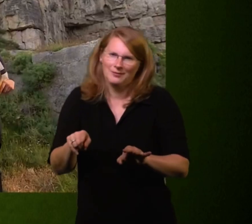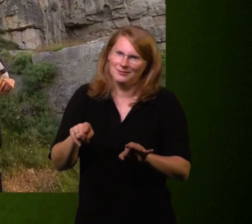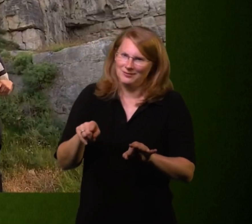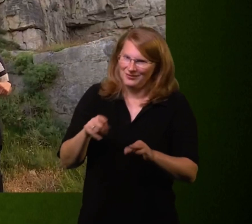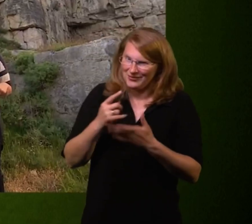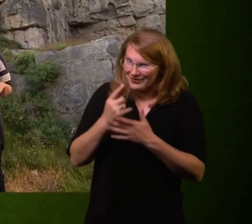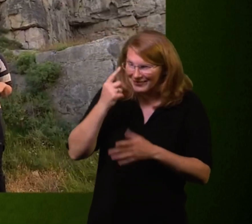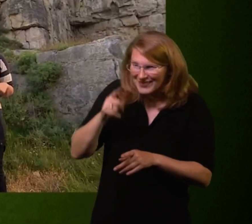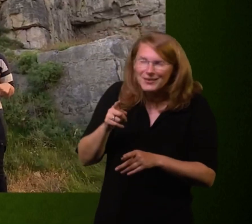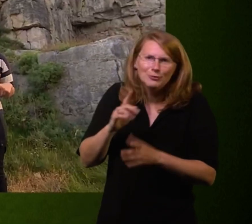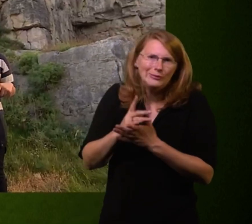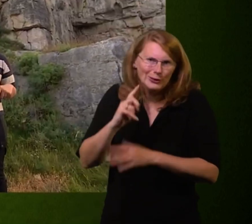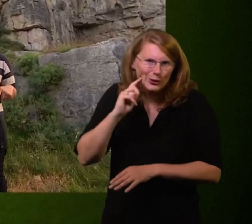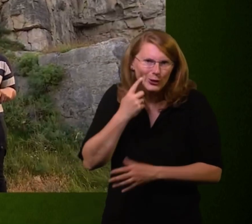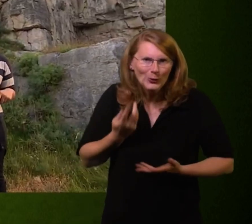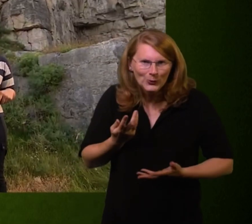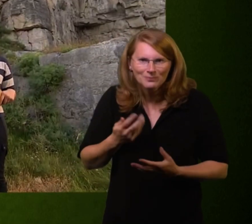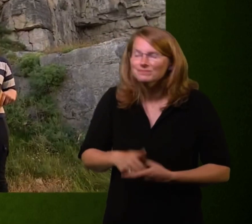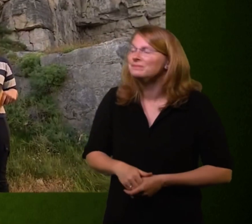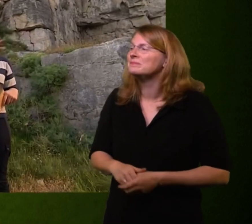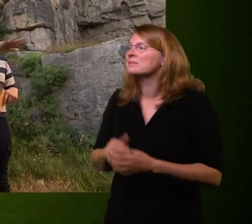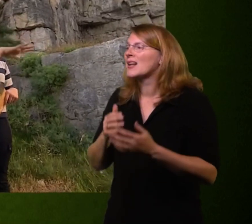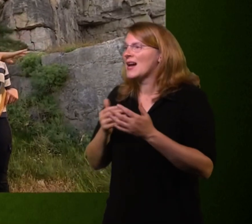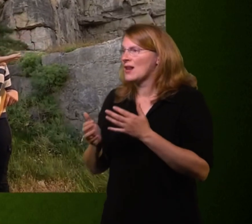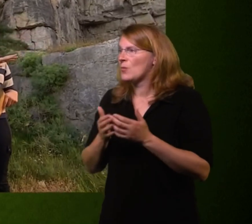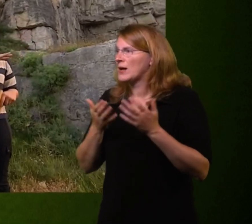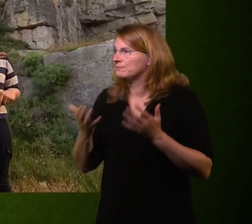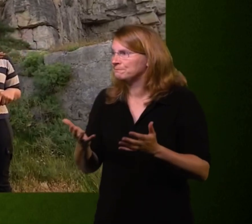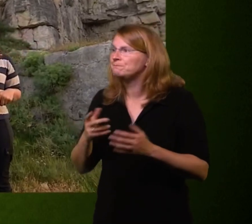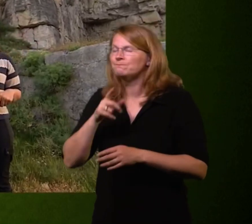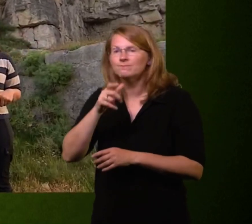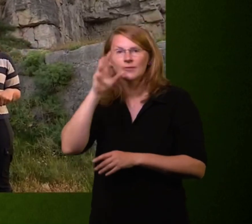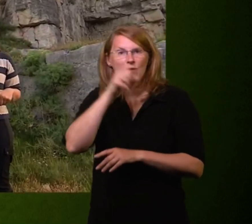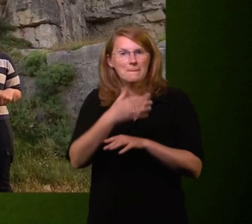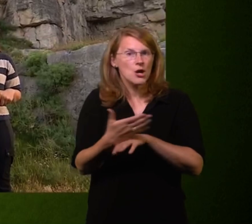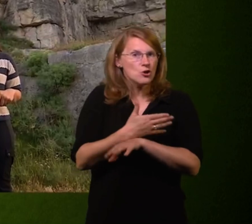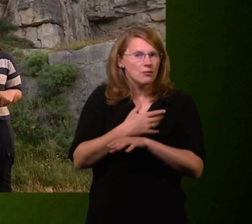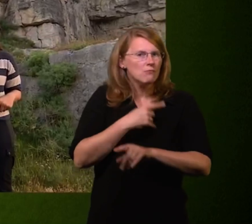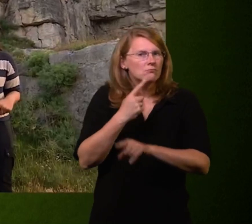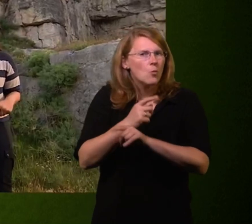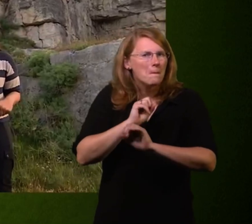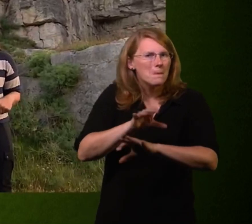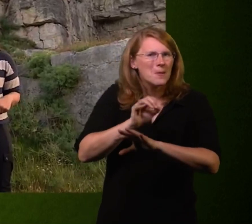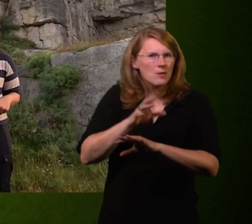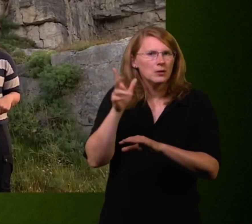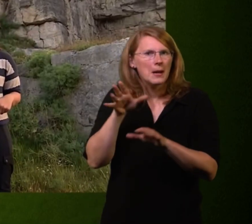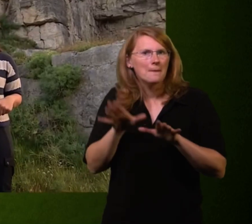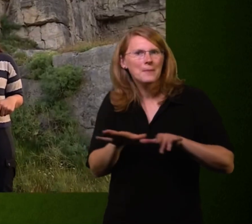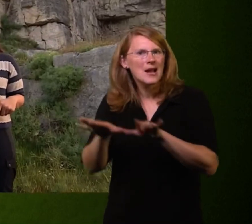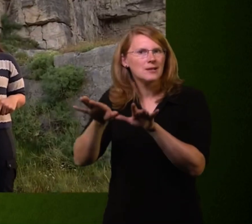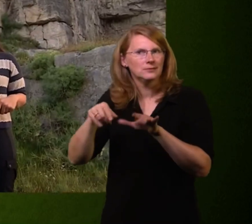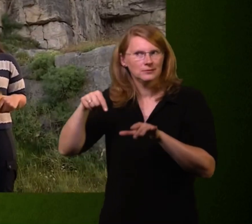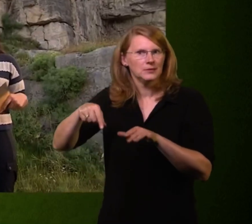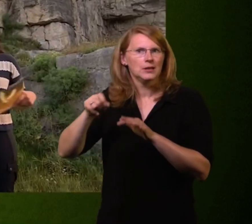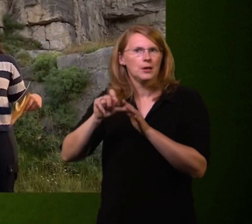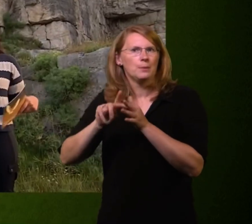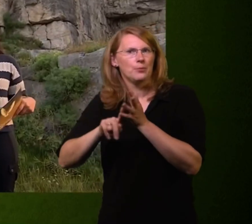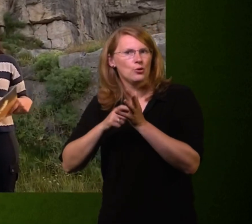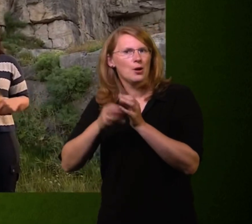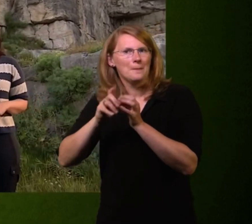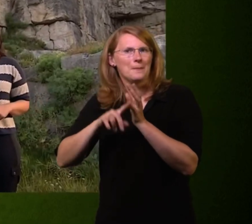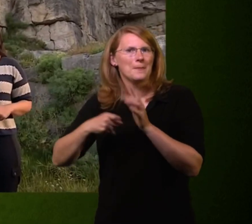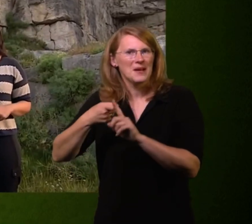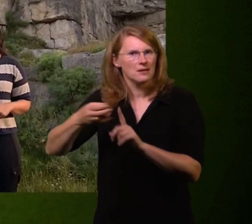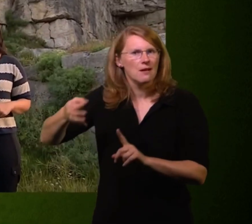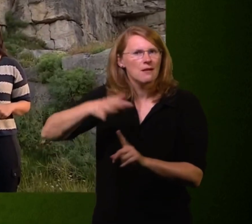Now, earlier on, I was talking all about where bats navigate throughout the course of the Isle of Purbeck, but how do they do it? Well, we have to